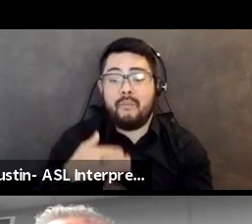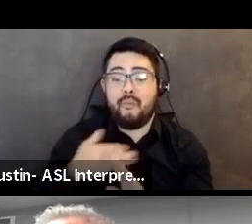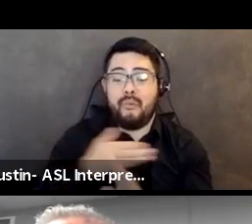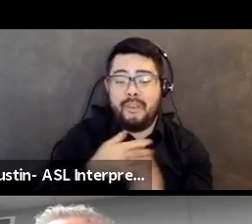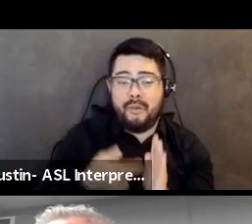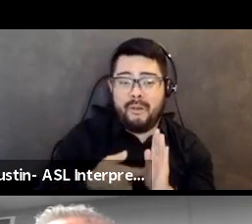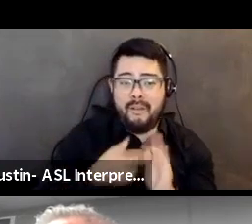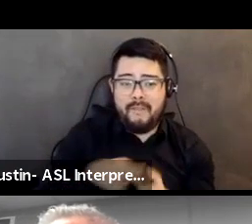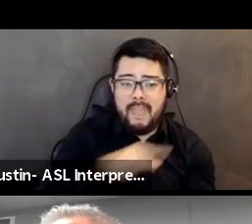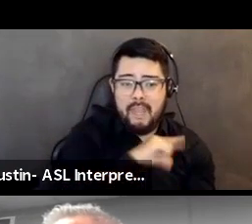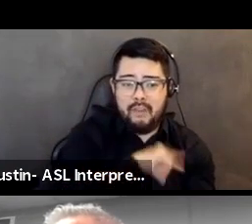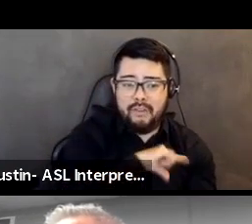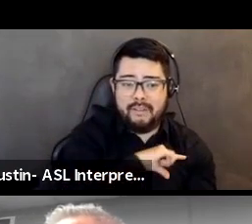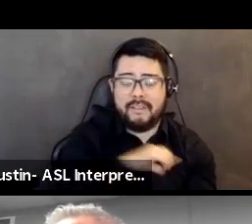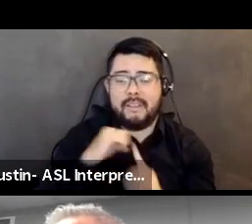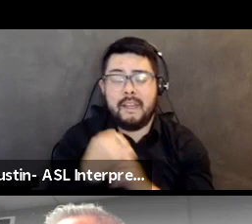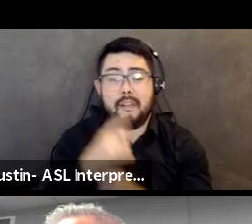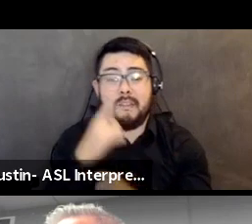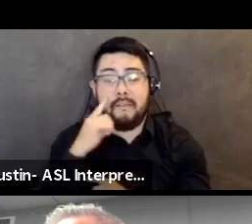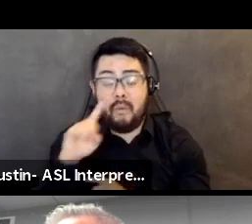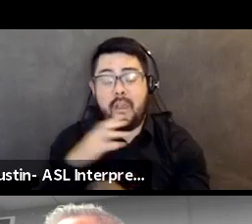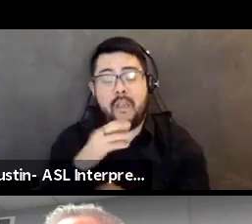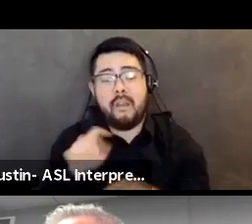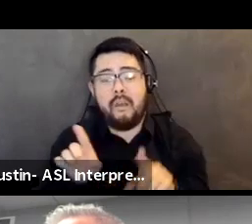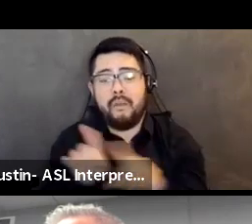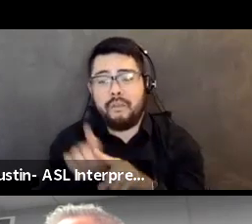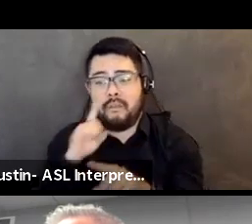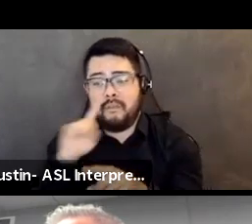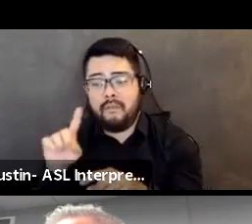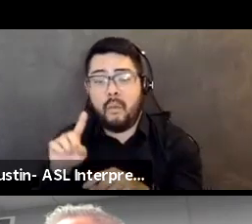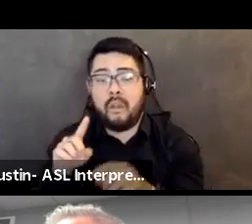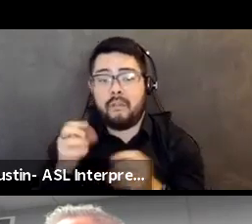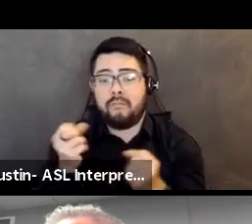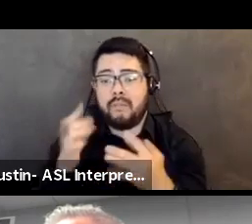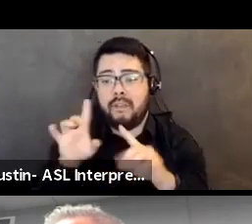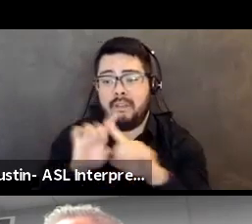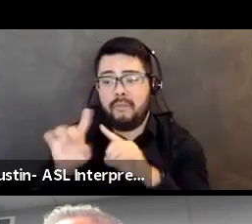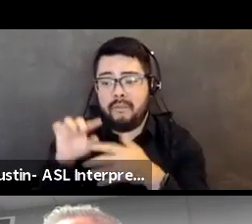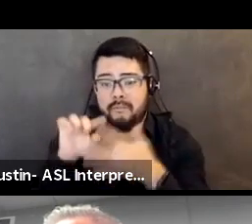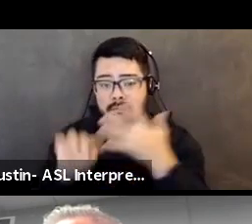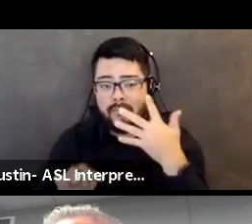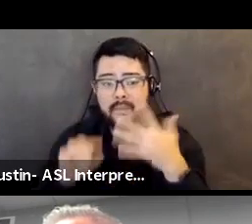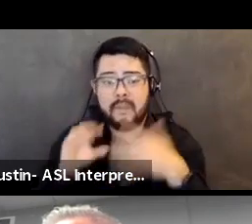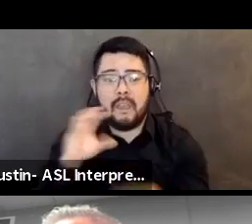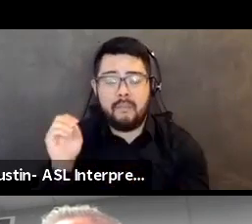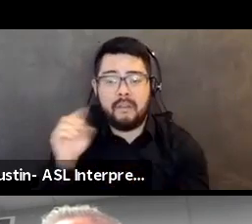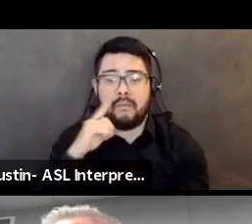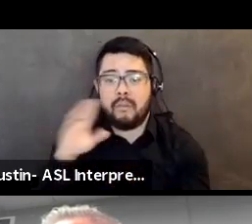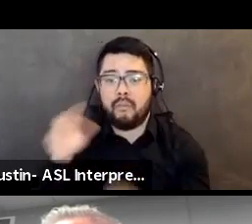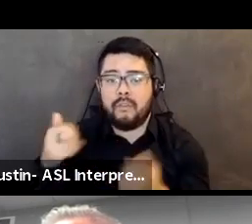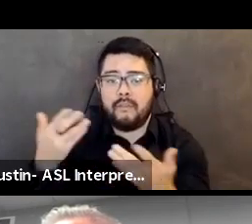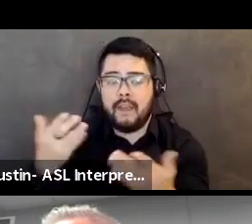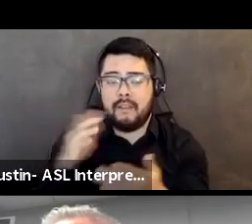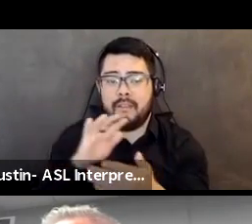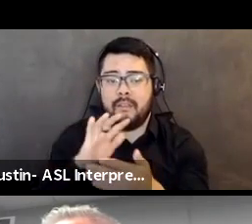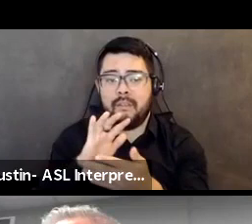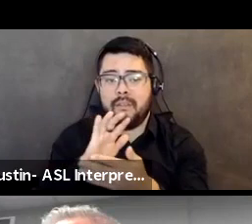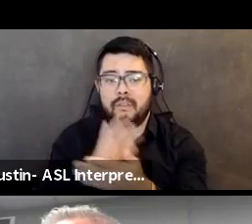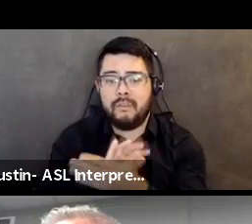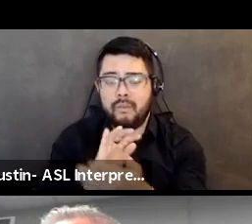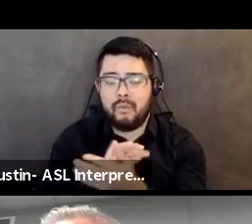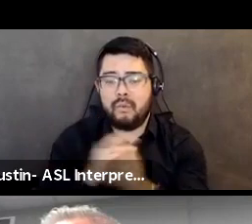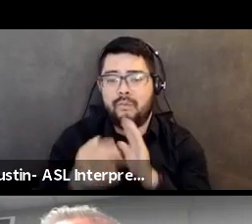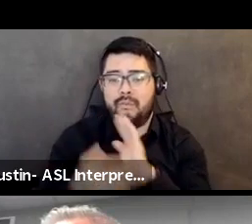status of and first renewal agreements with various vendors uh to provide school band and security uniforms